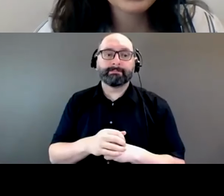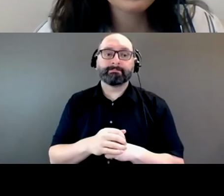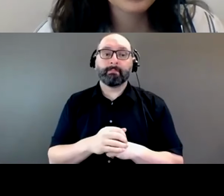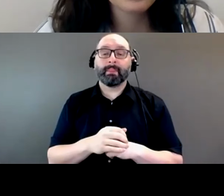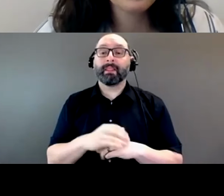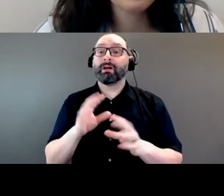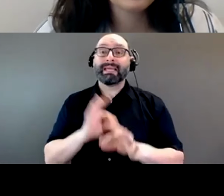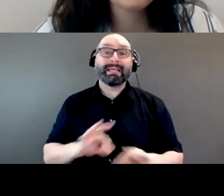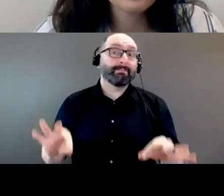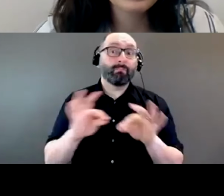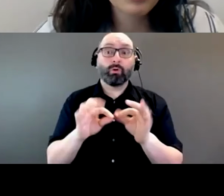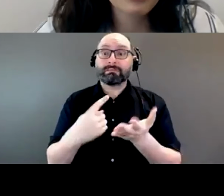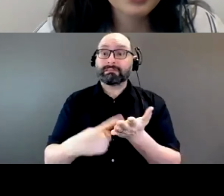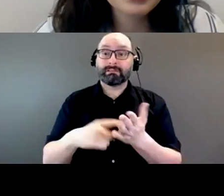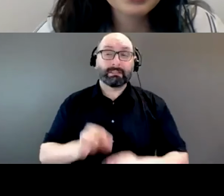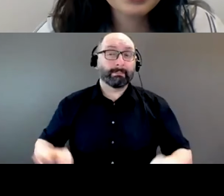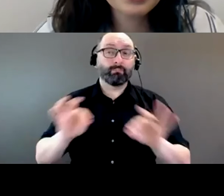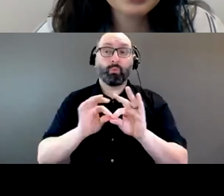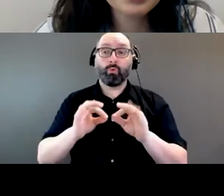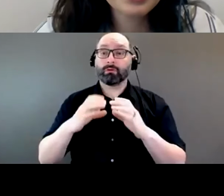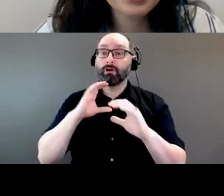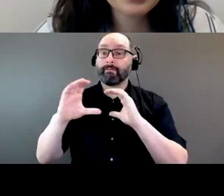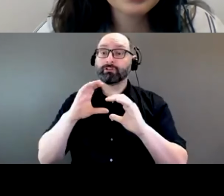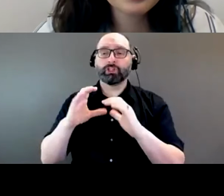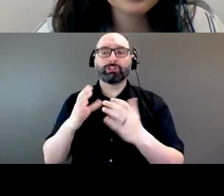the morning or when they're feeling well rested.